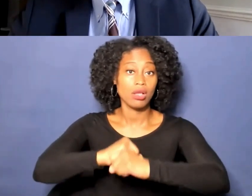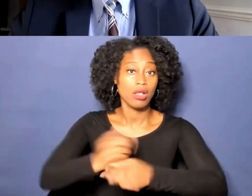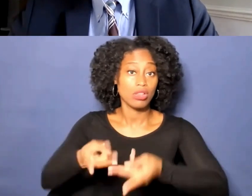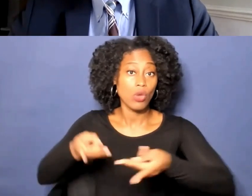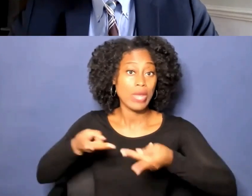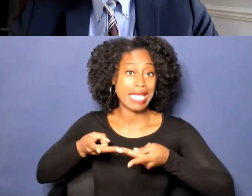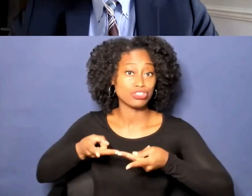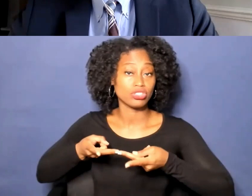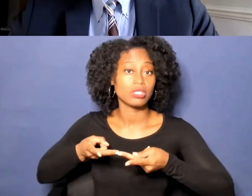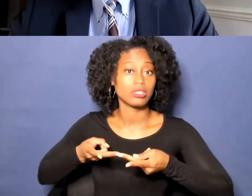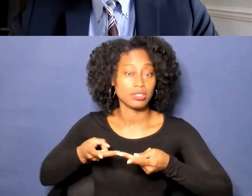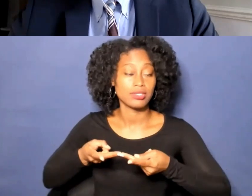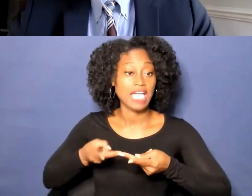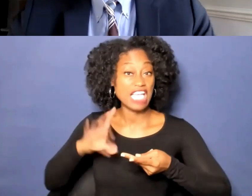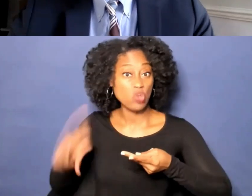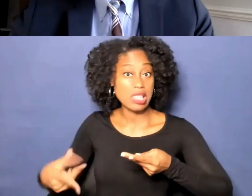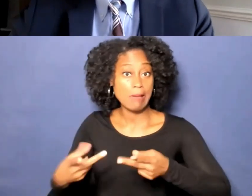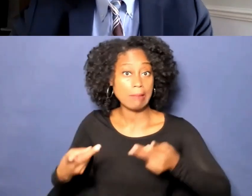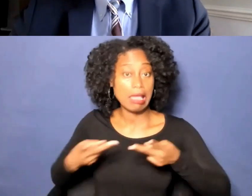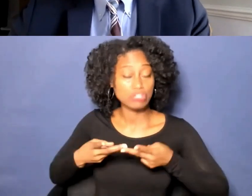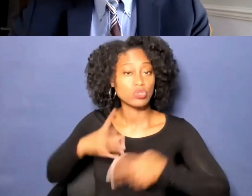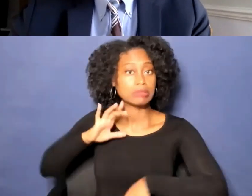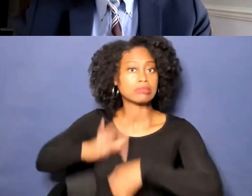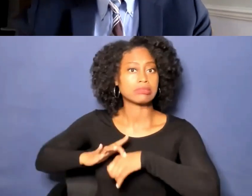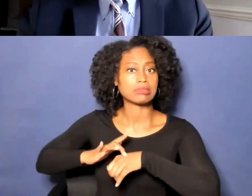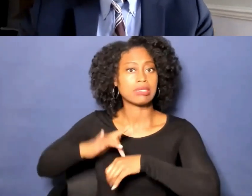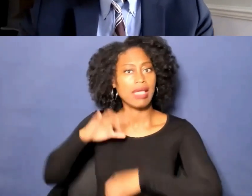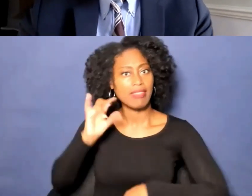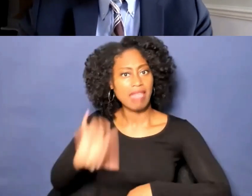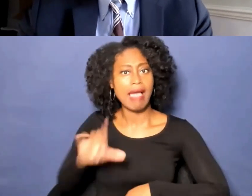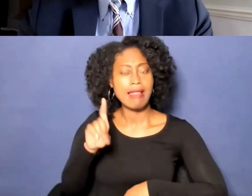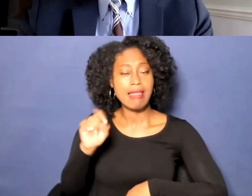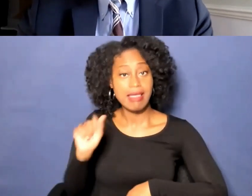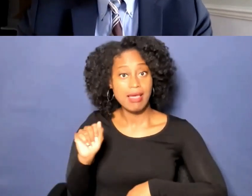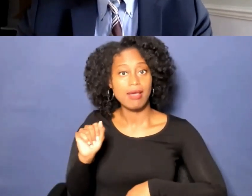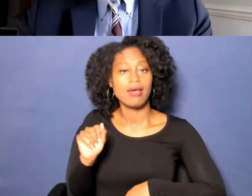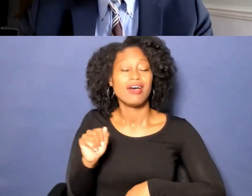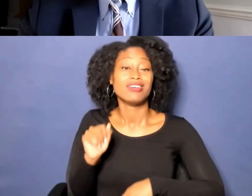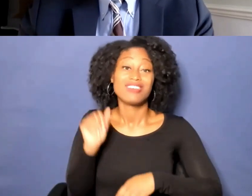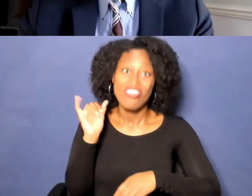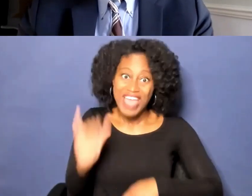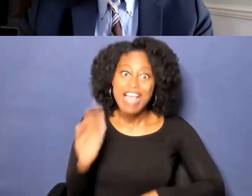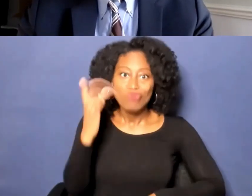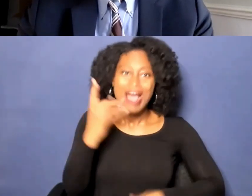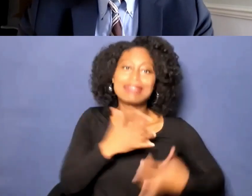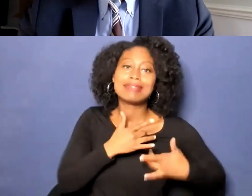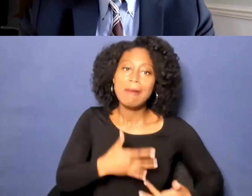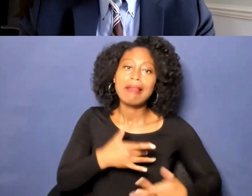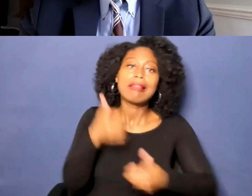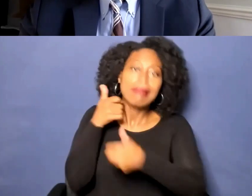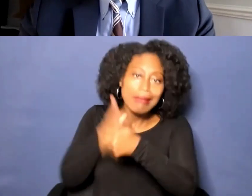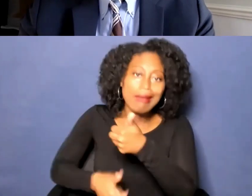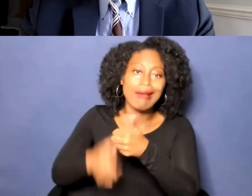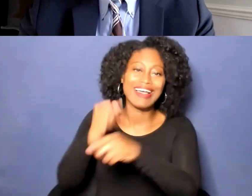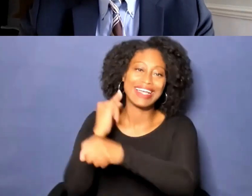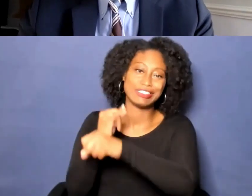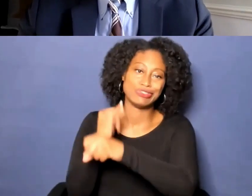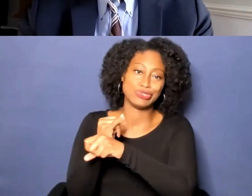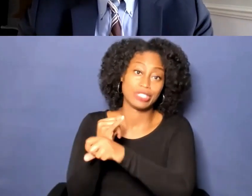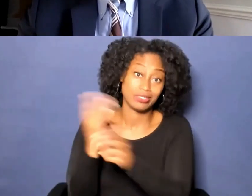been institutionally located. Now, having said that, during this COVID period,